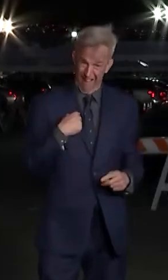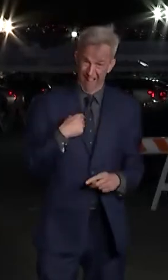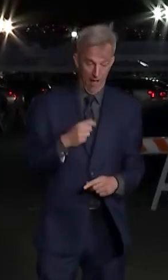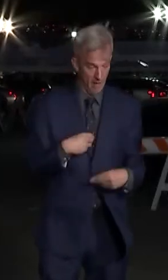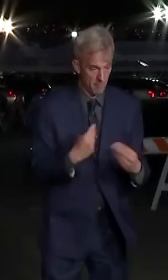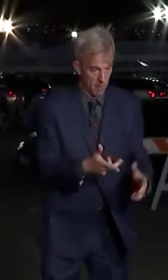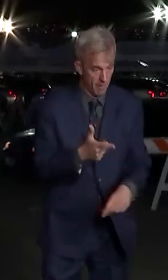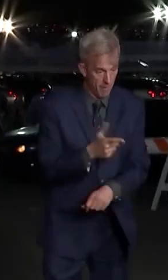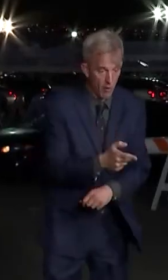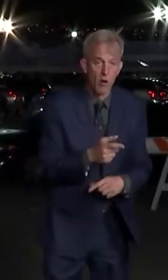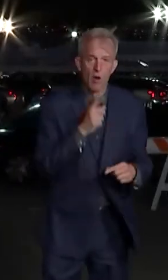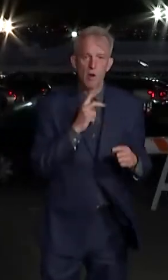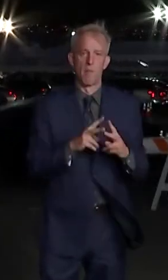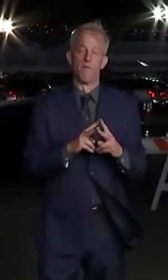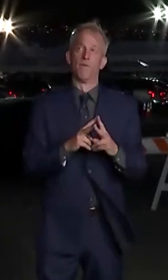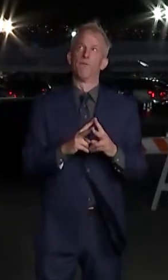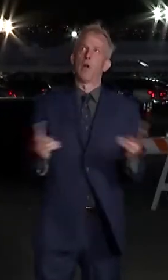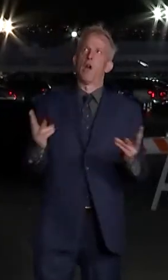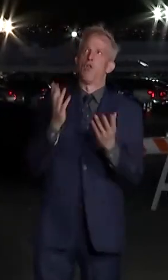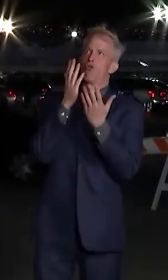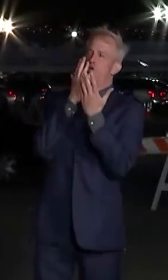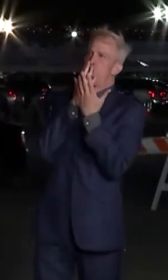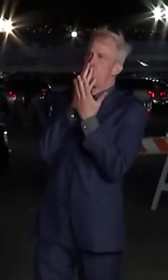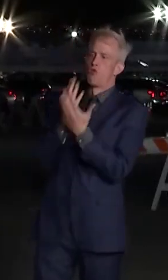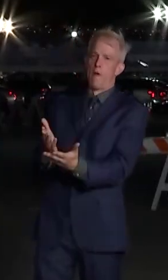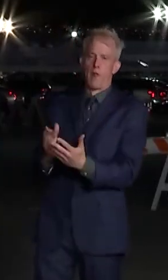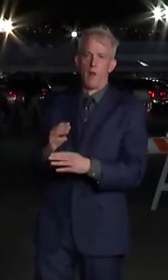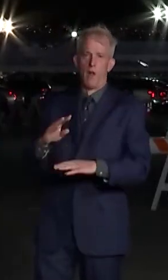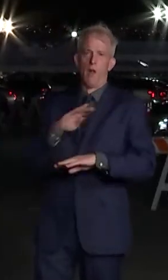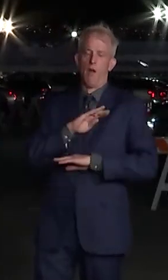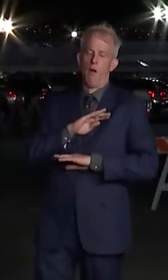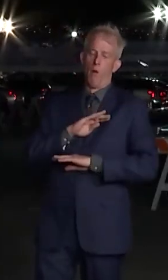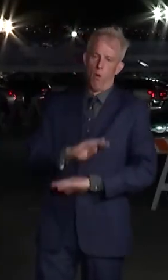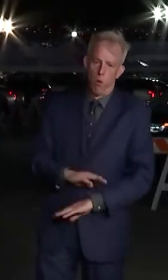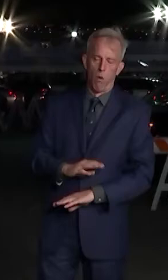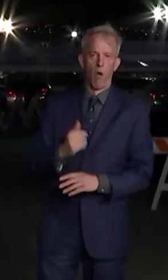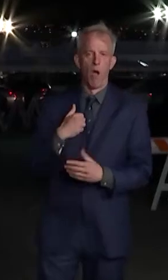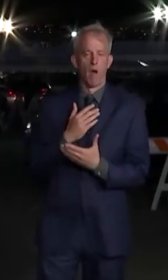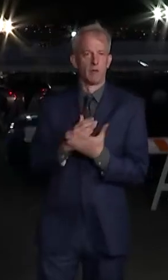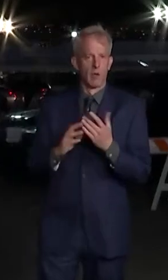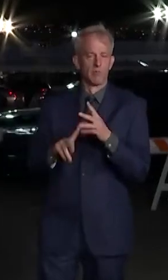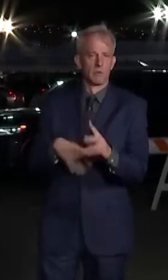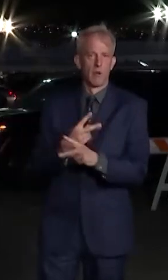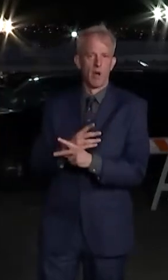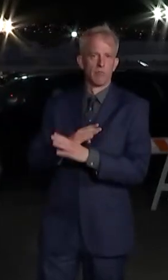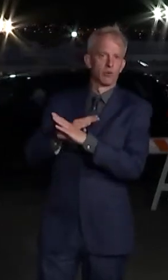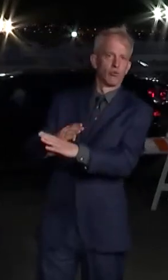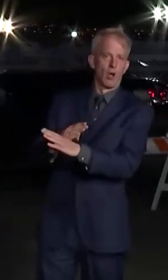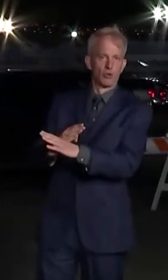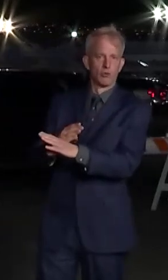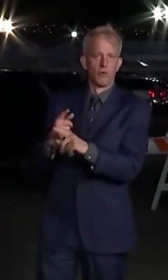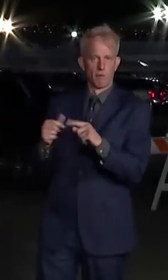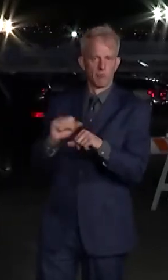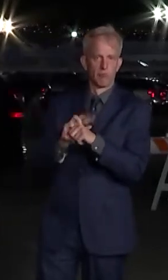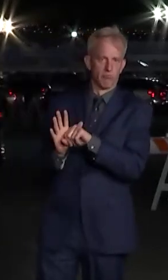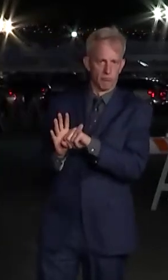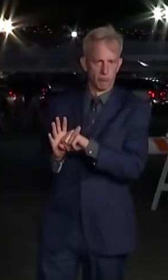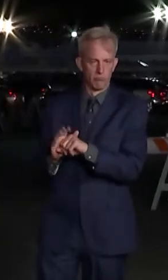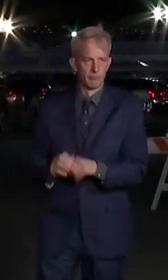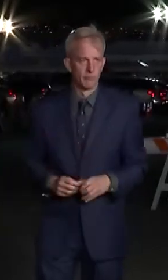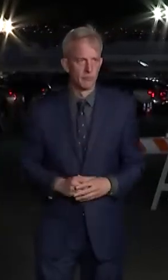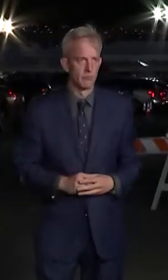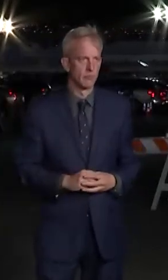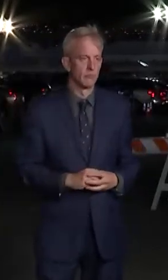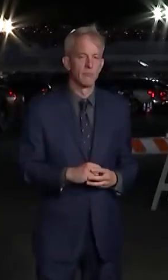been extremely grateful and relieved that they now have some level of protection against the coronavirus.